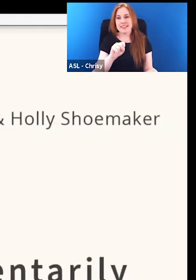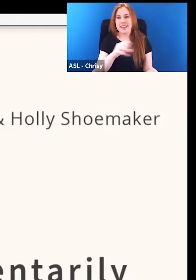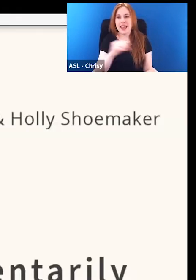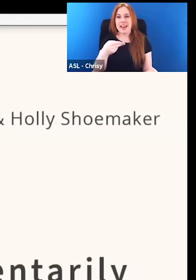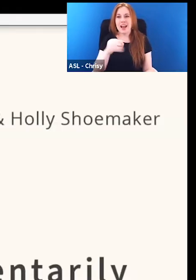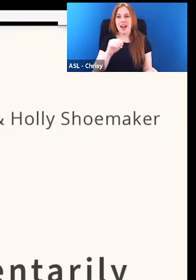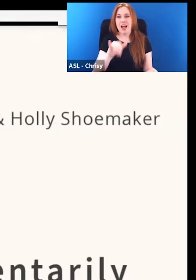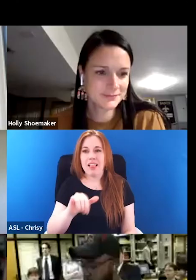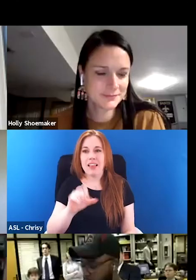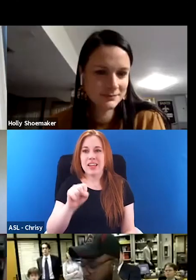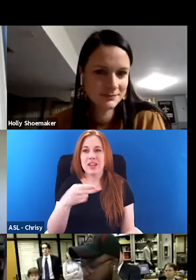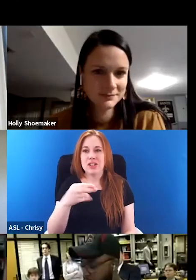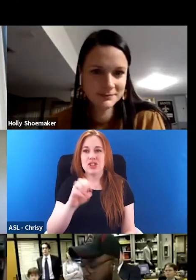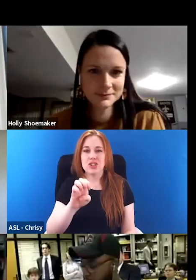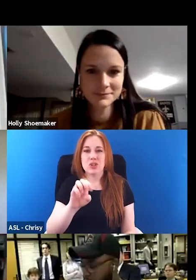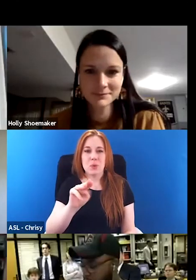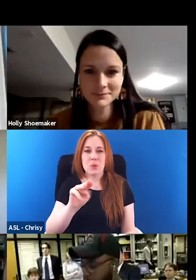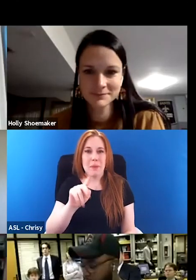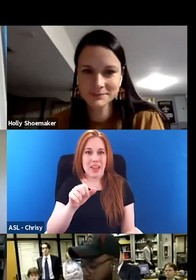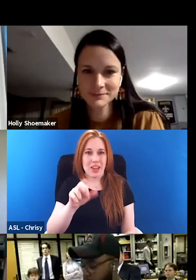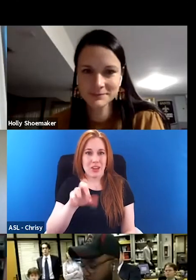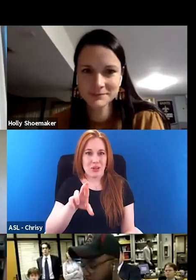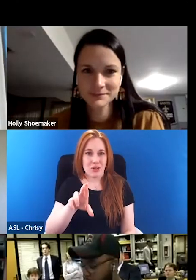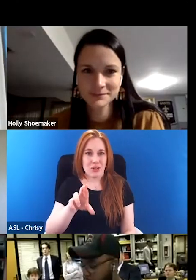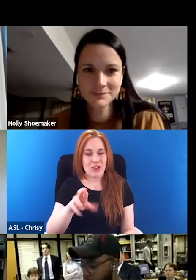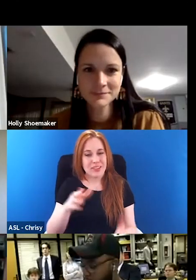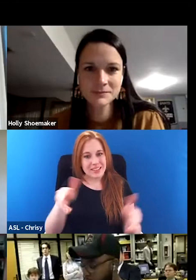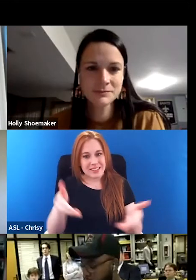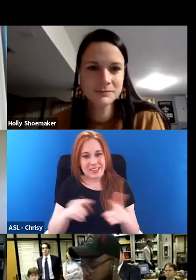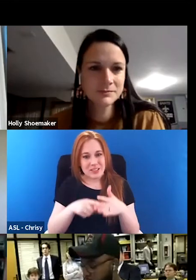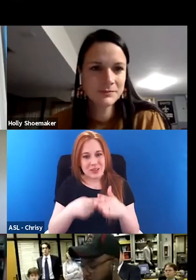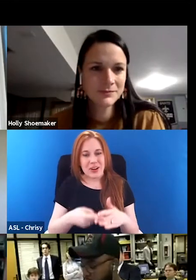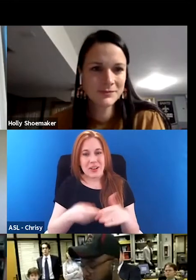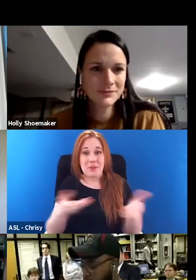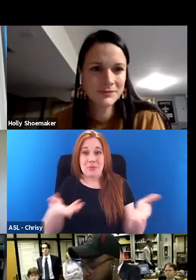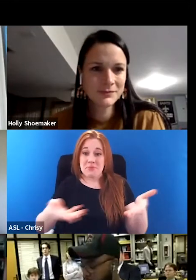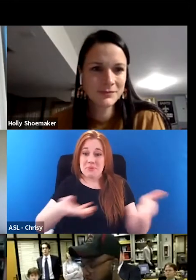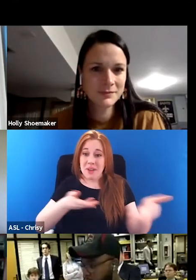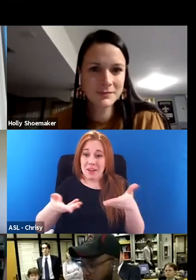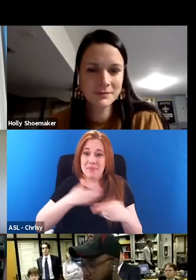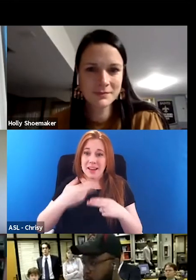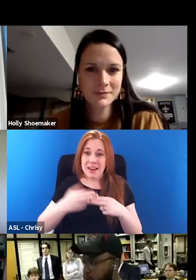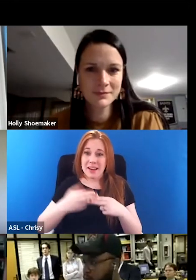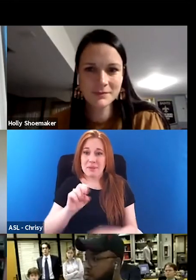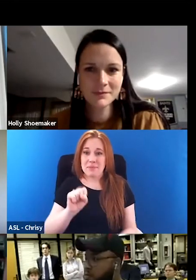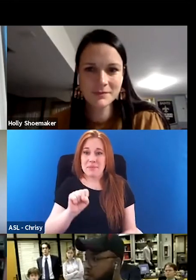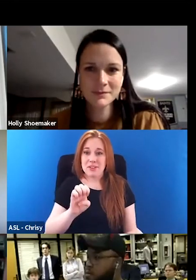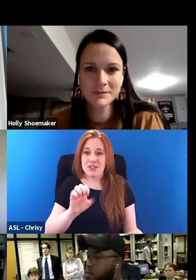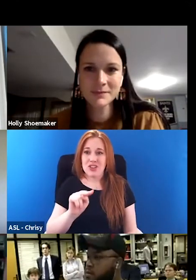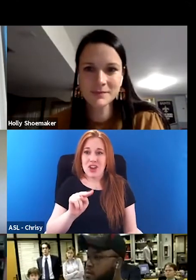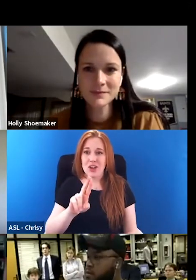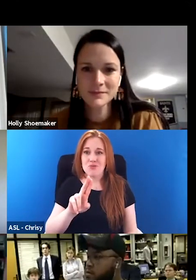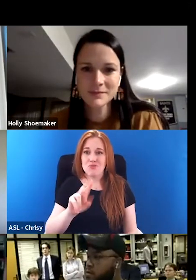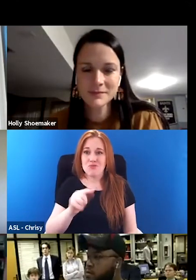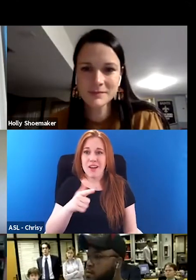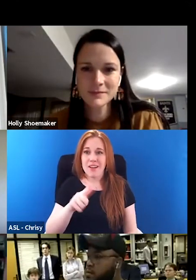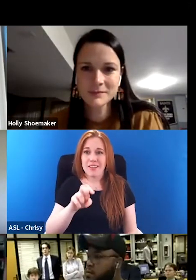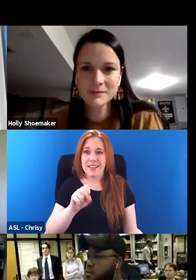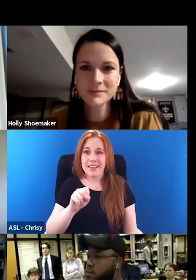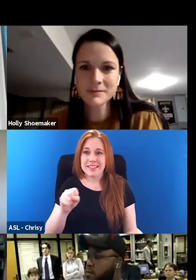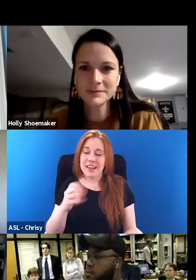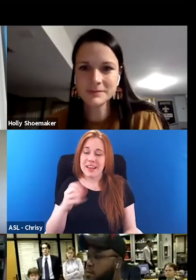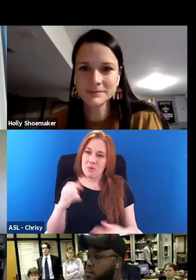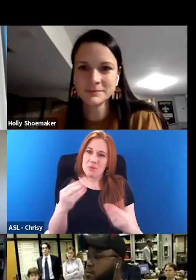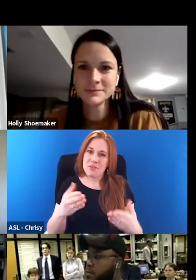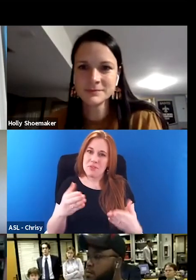started. All right. Well, welcome everyone. My name is Sean Rugless. I wanted to provide an opportunity for